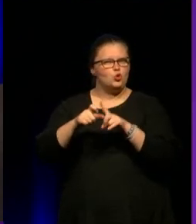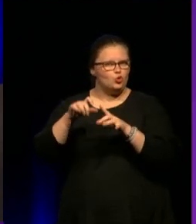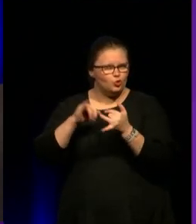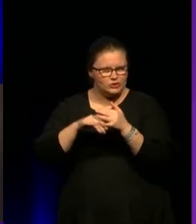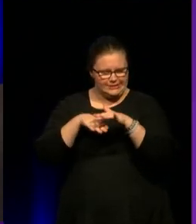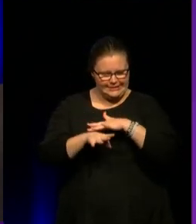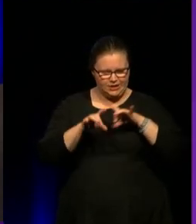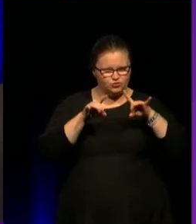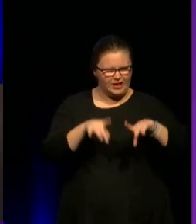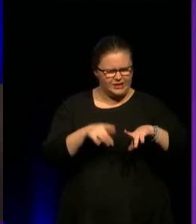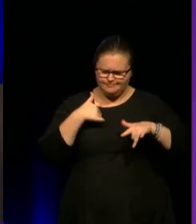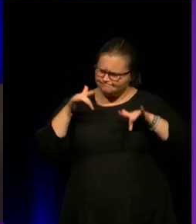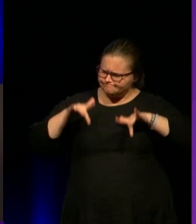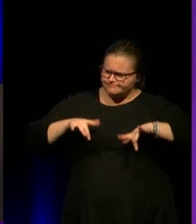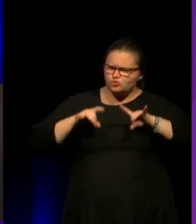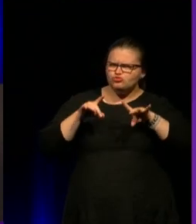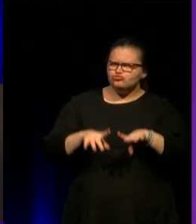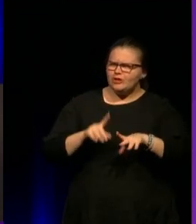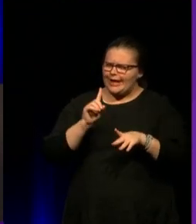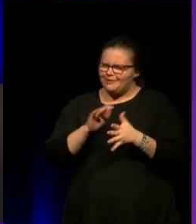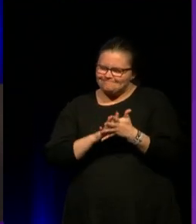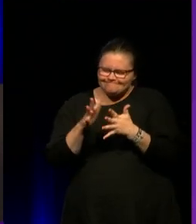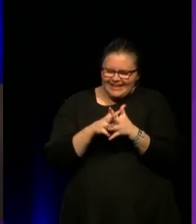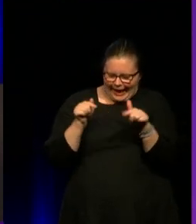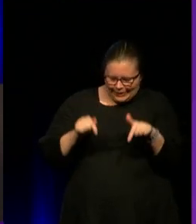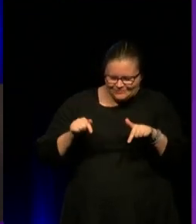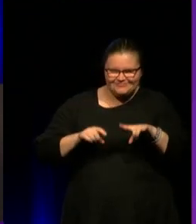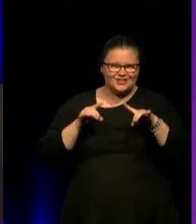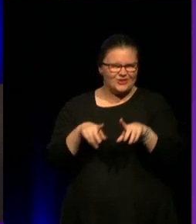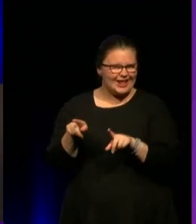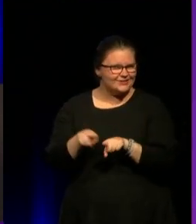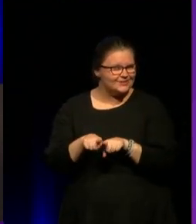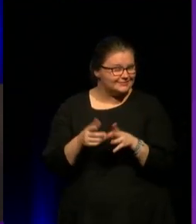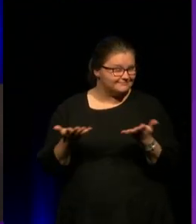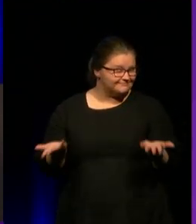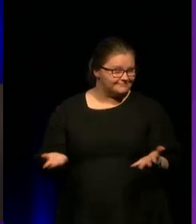in Australia? What are the steps to get it, these home kits in Australia? Yeah, so